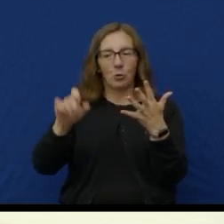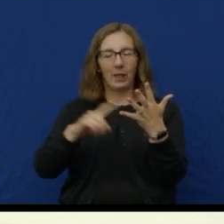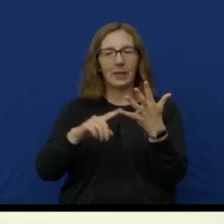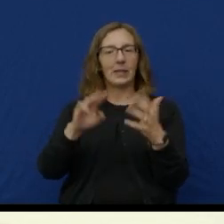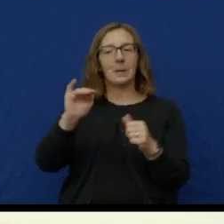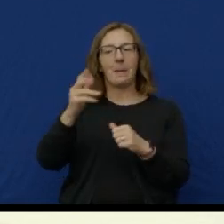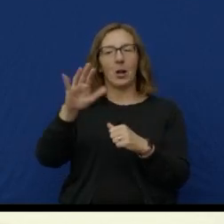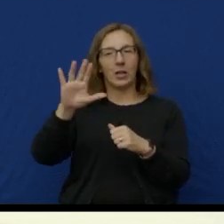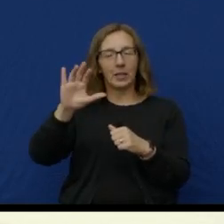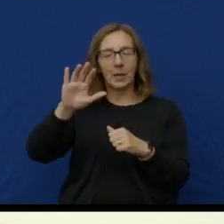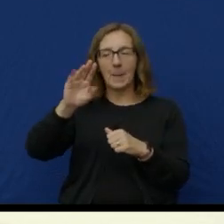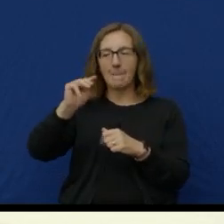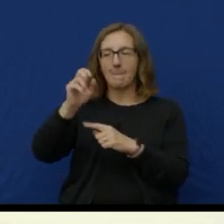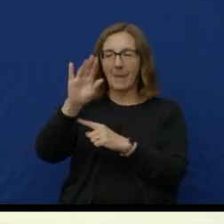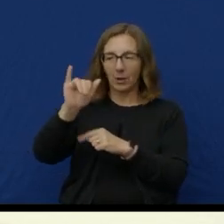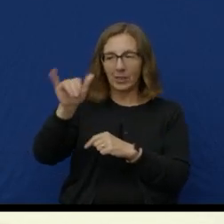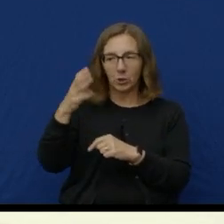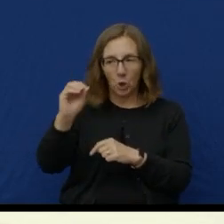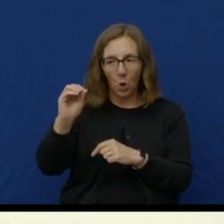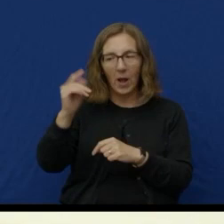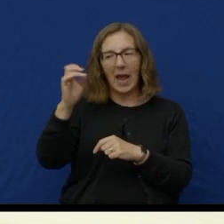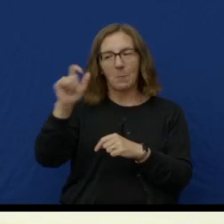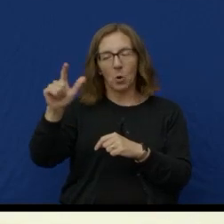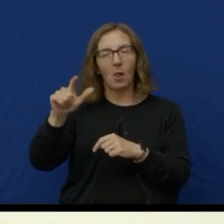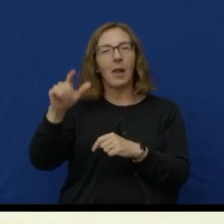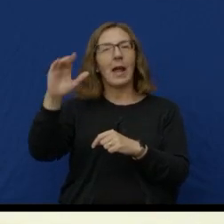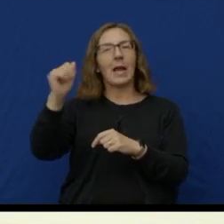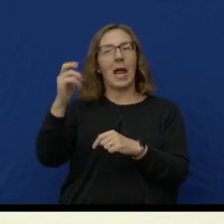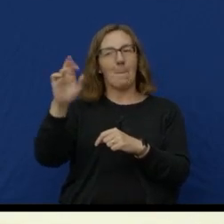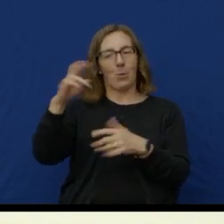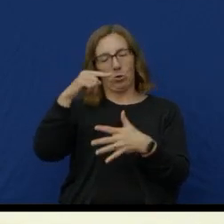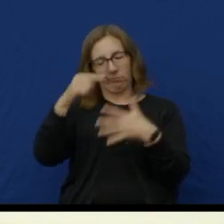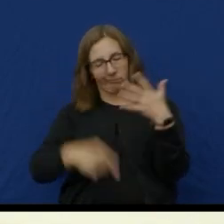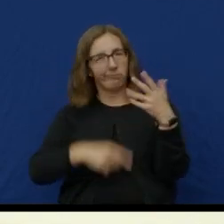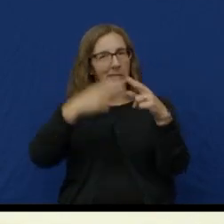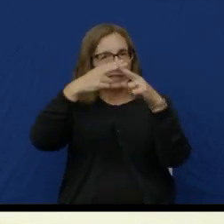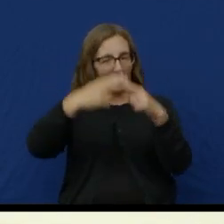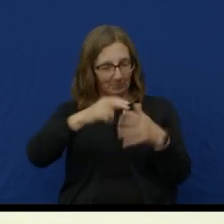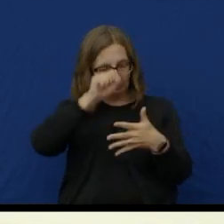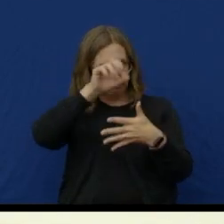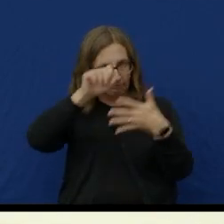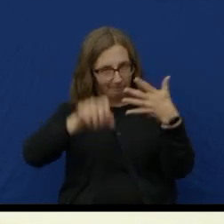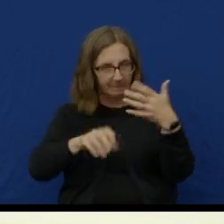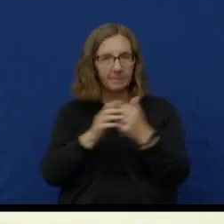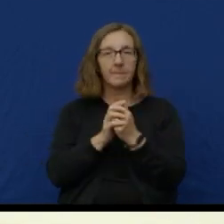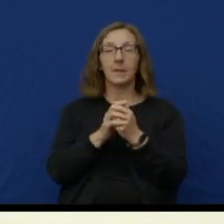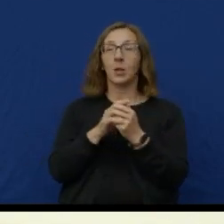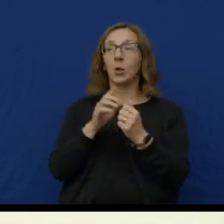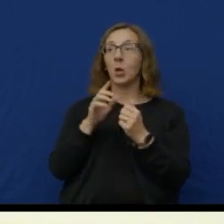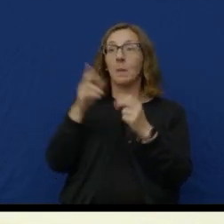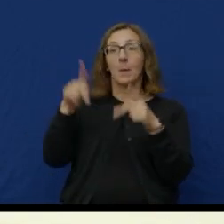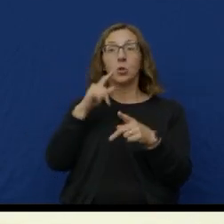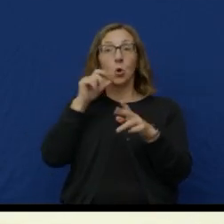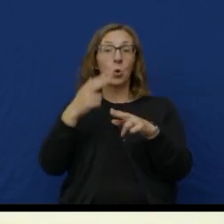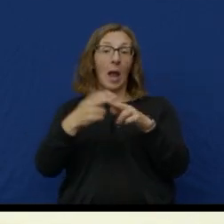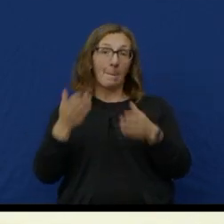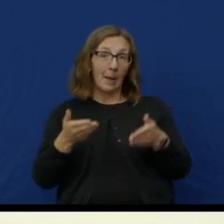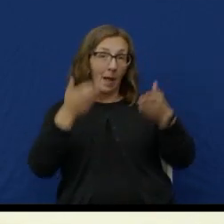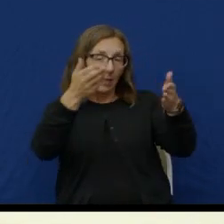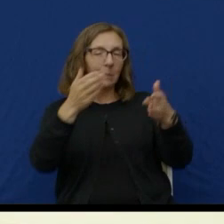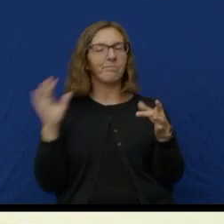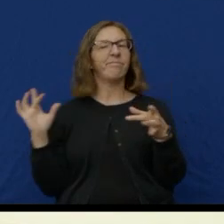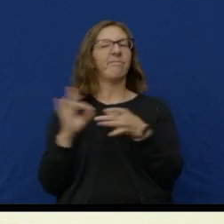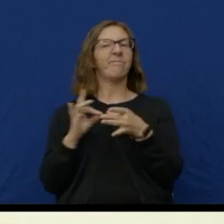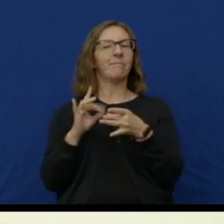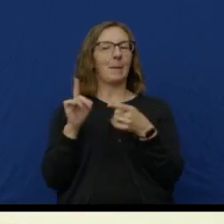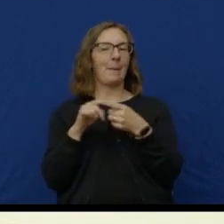April Perry, and Amber Van Meter. I'd like to take a few minutes to share what the nominator of this group had to say about the team's outstanding